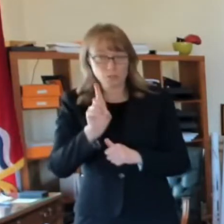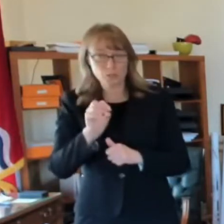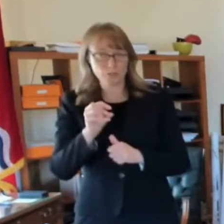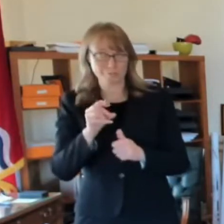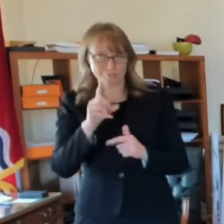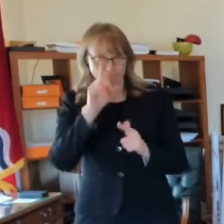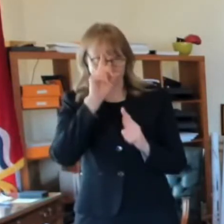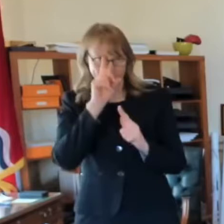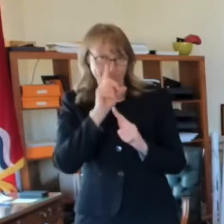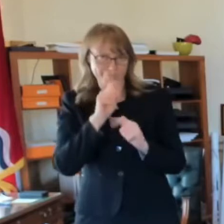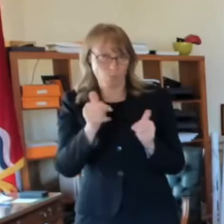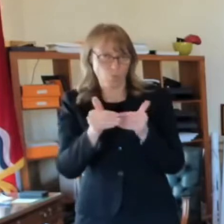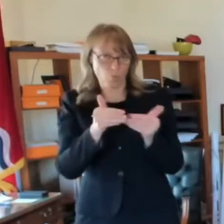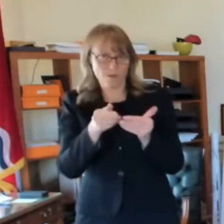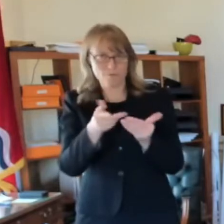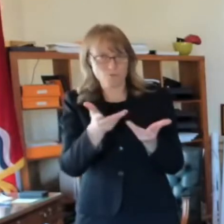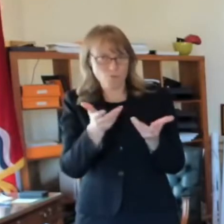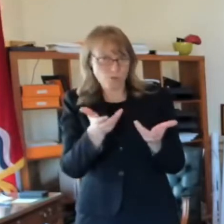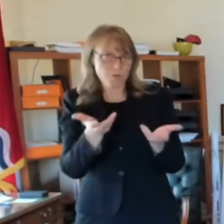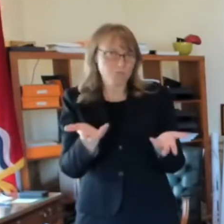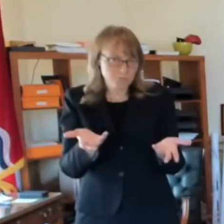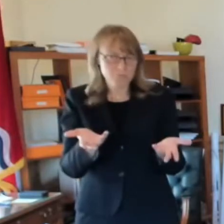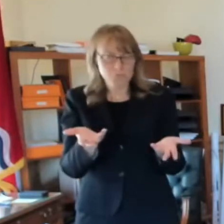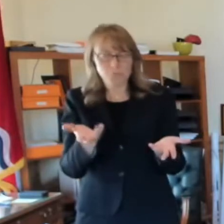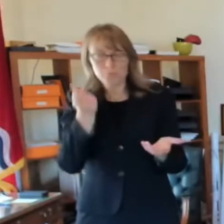you're attending there with your household. So